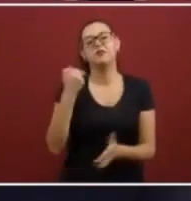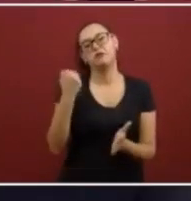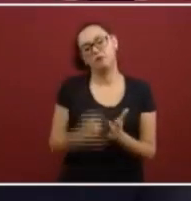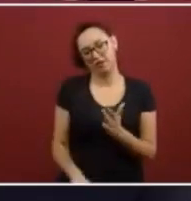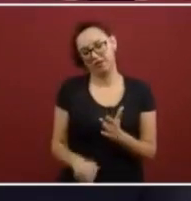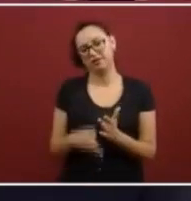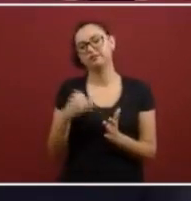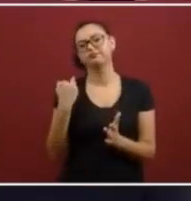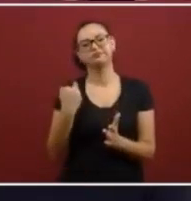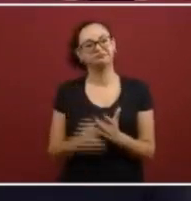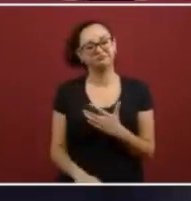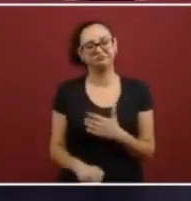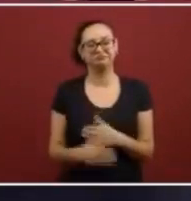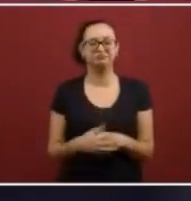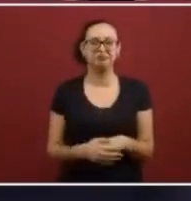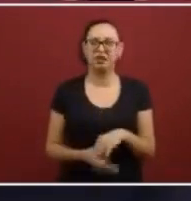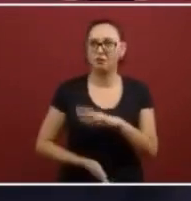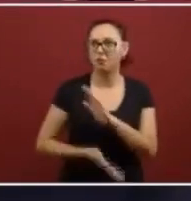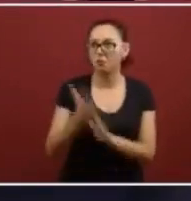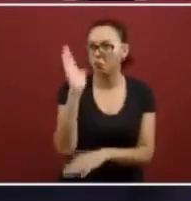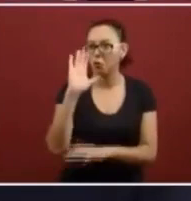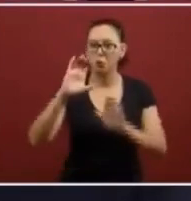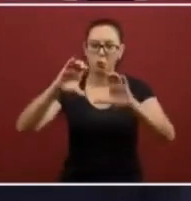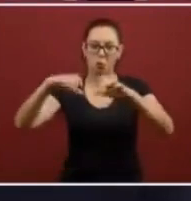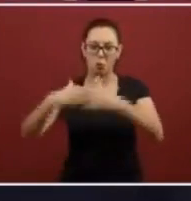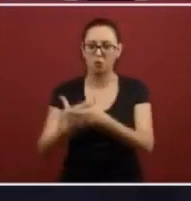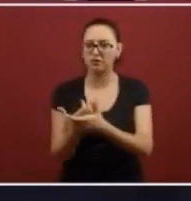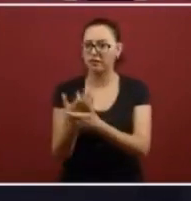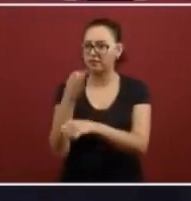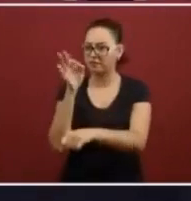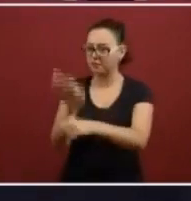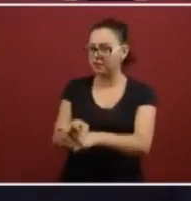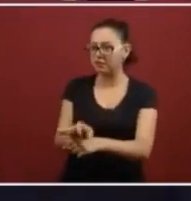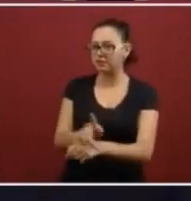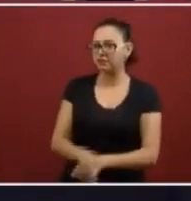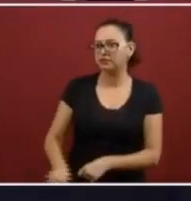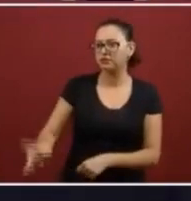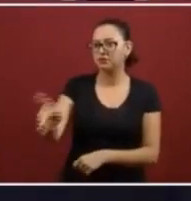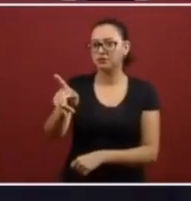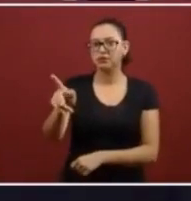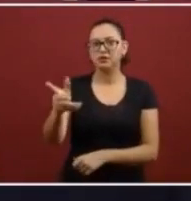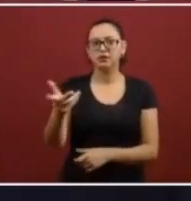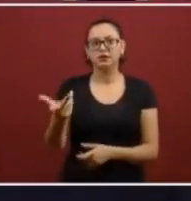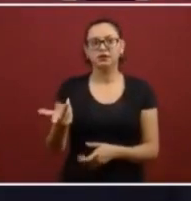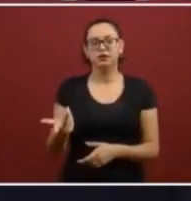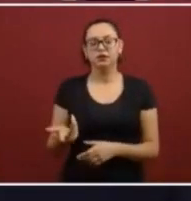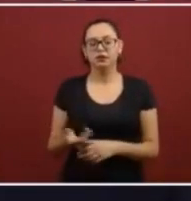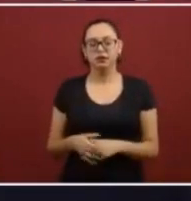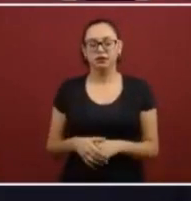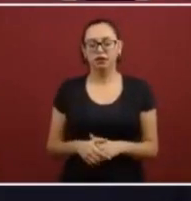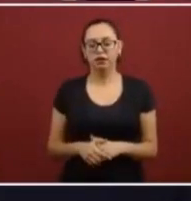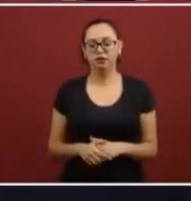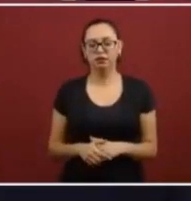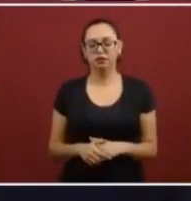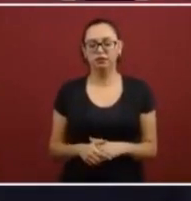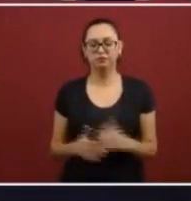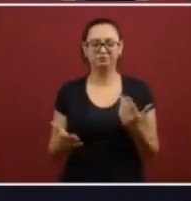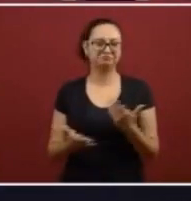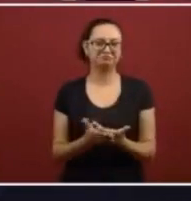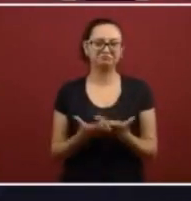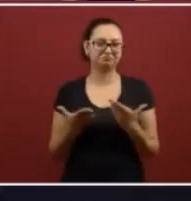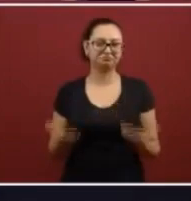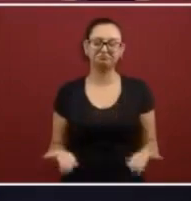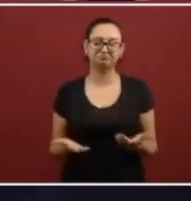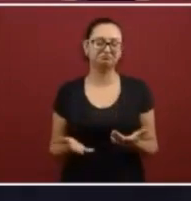the communities and en bien de los demás. for the good of the people and others. No,